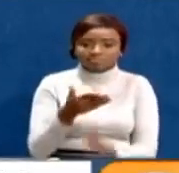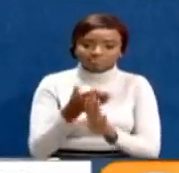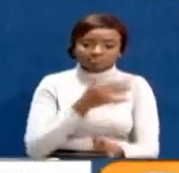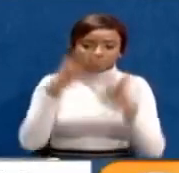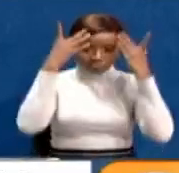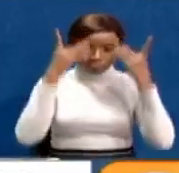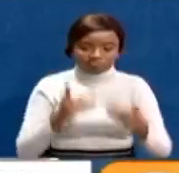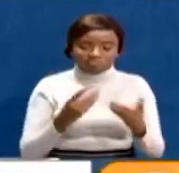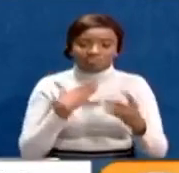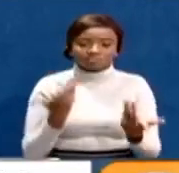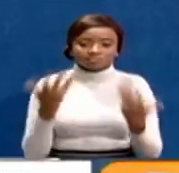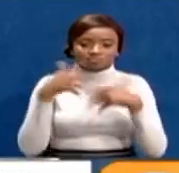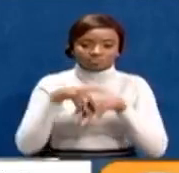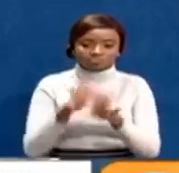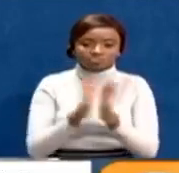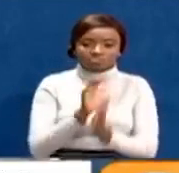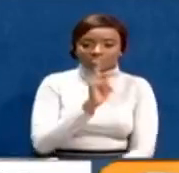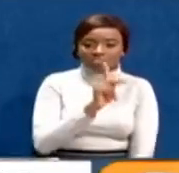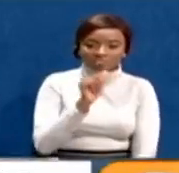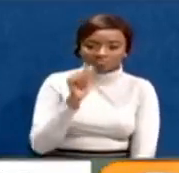any merger plans with KAA,